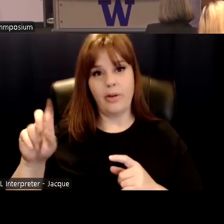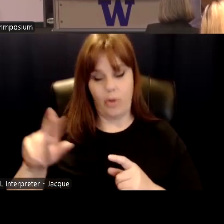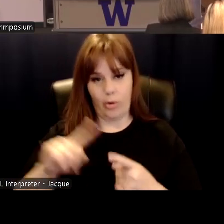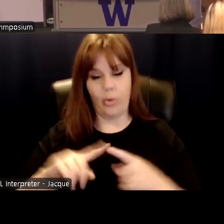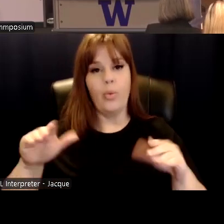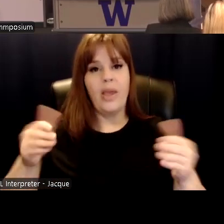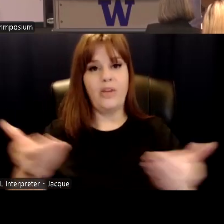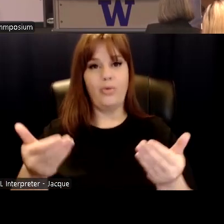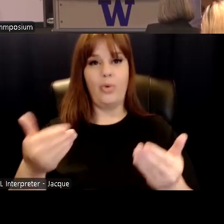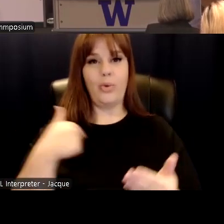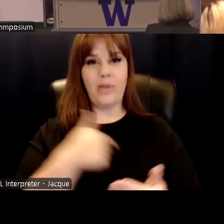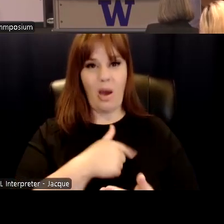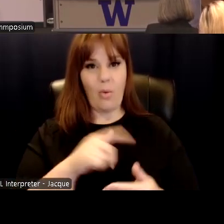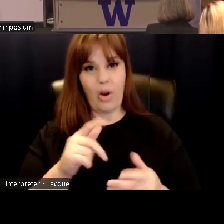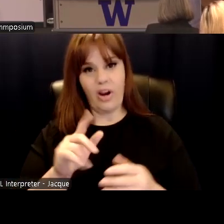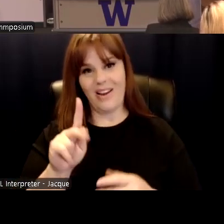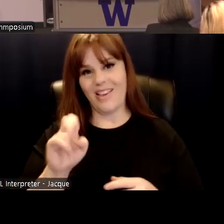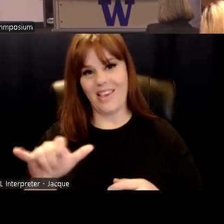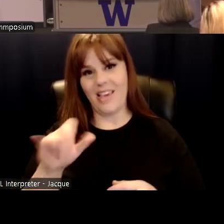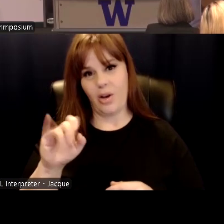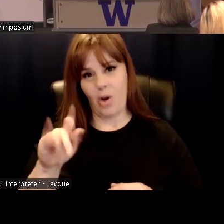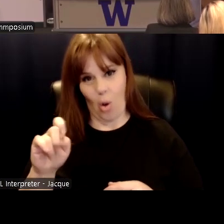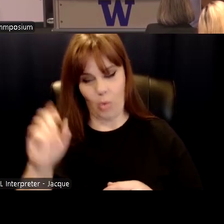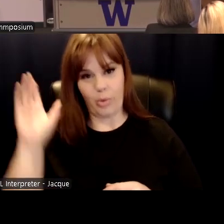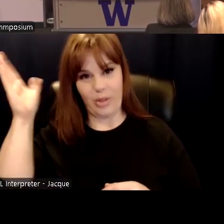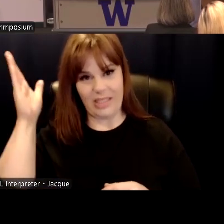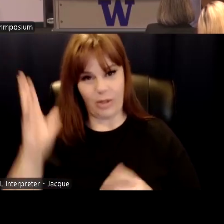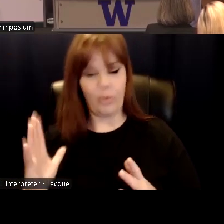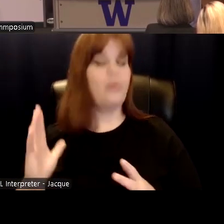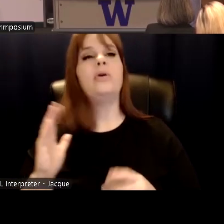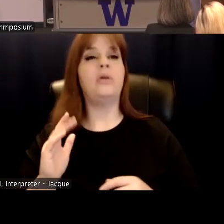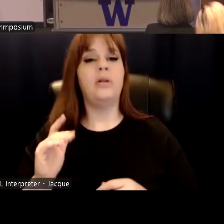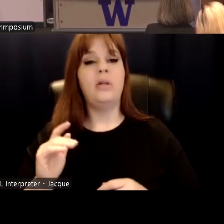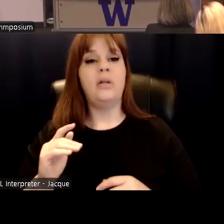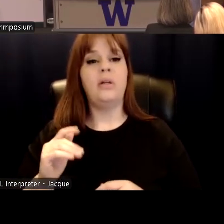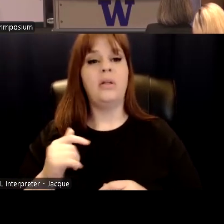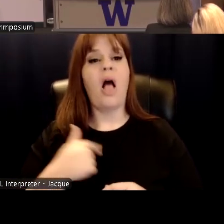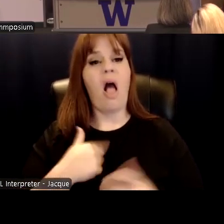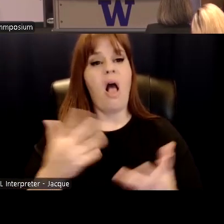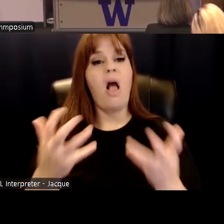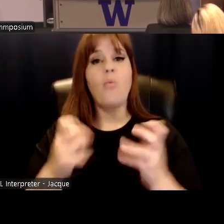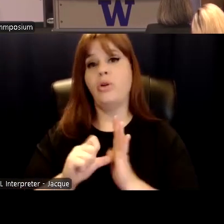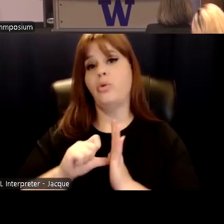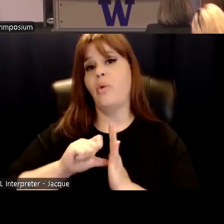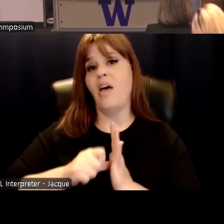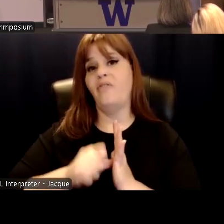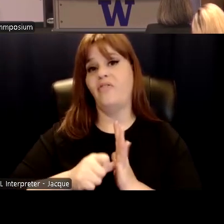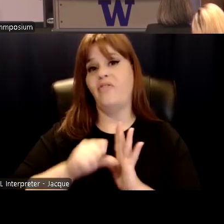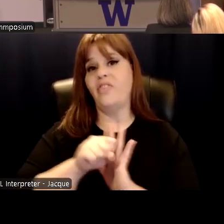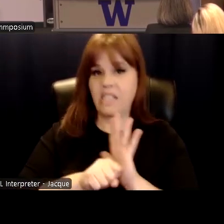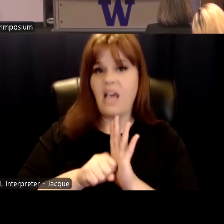our keynote presentation, I do want to emphasize our